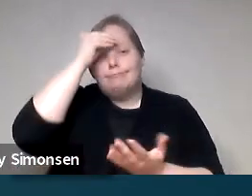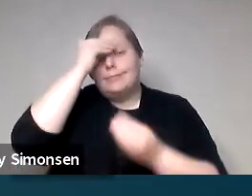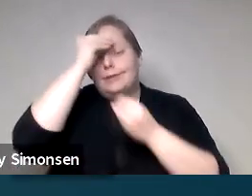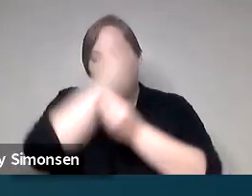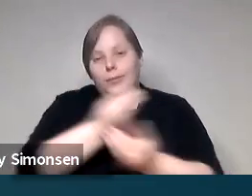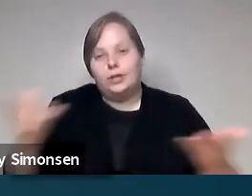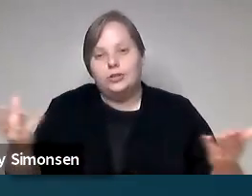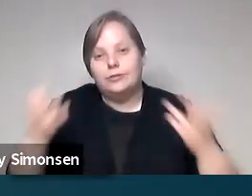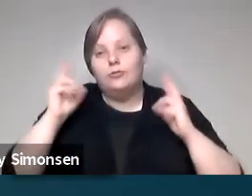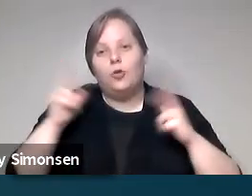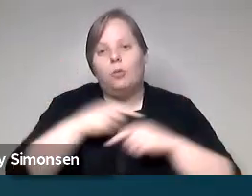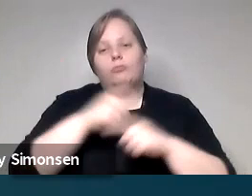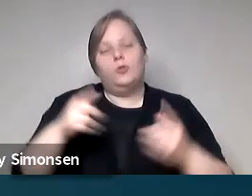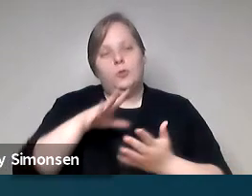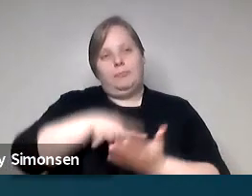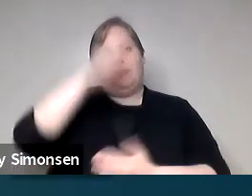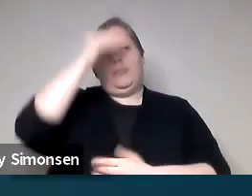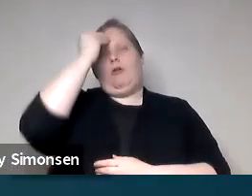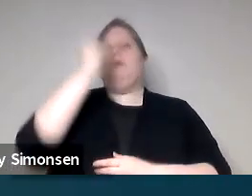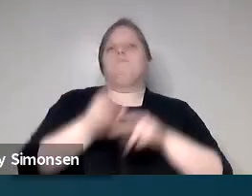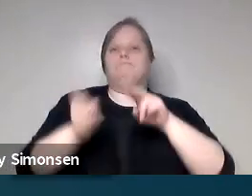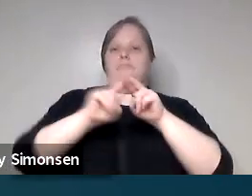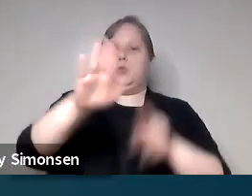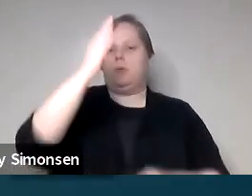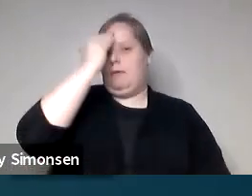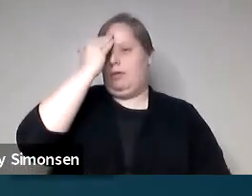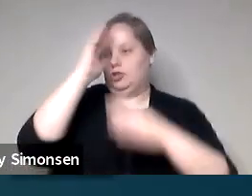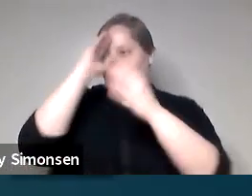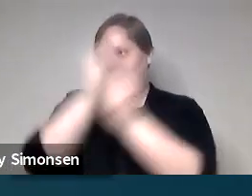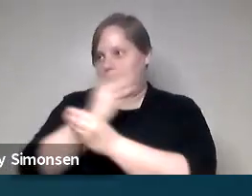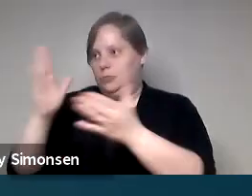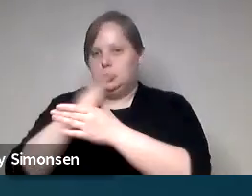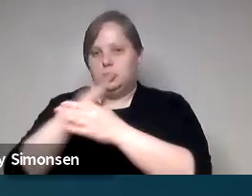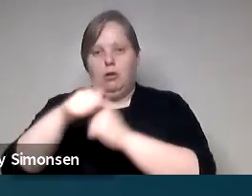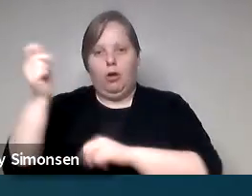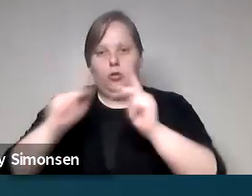shared with you, you take away some knowledge from this and you share it with the people.